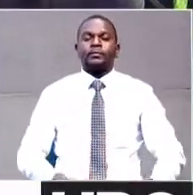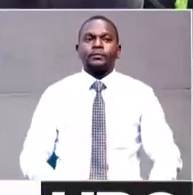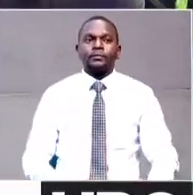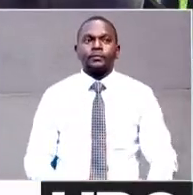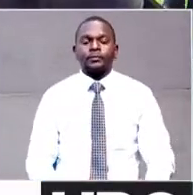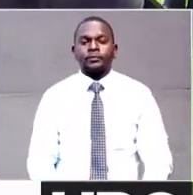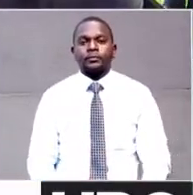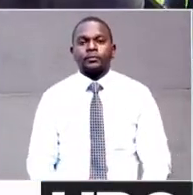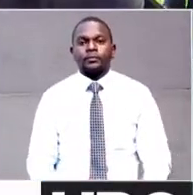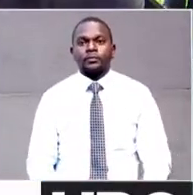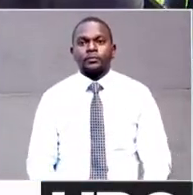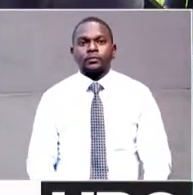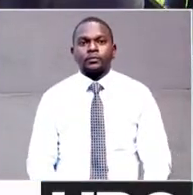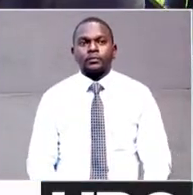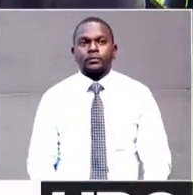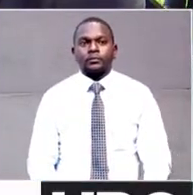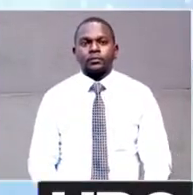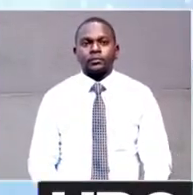News.